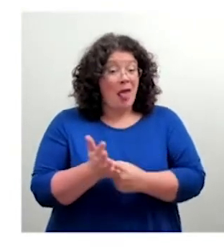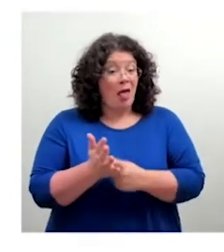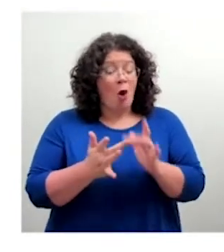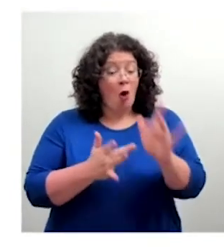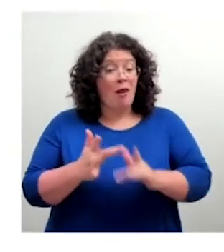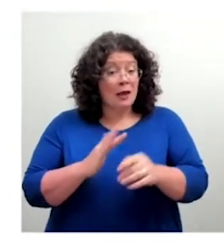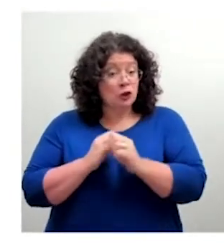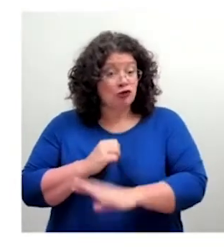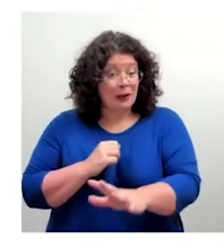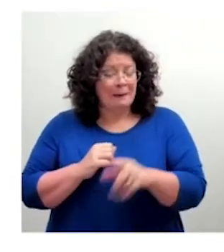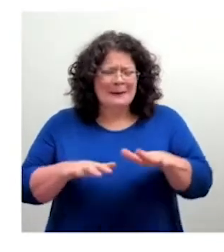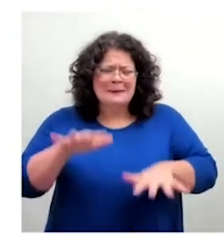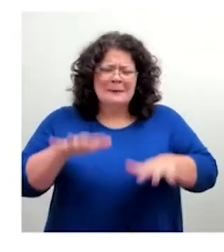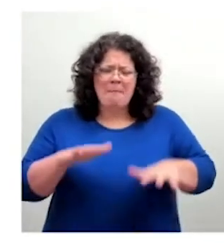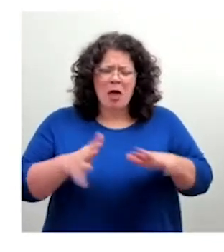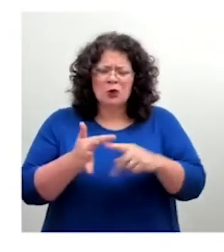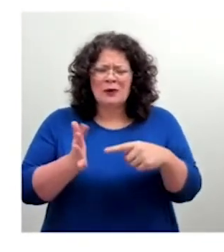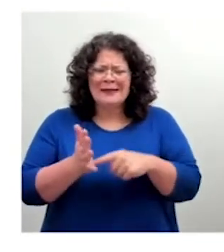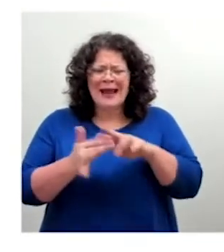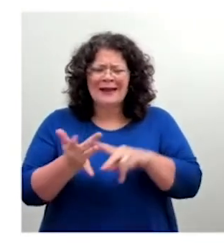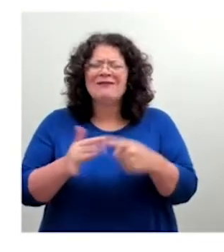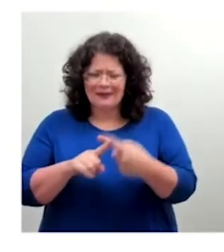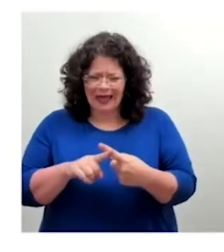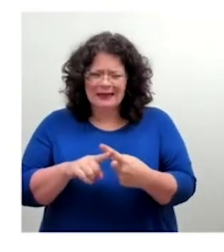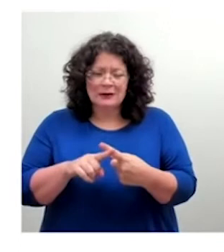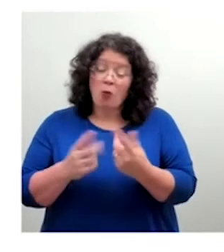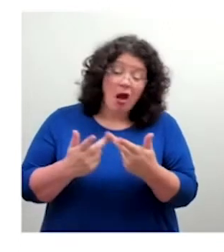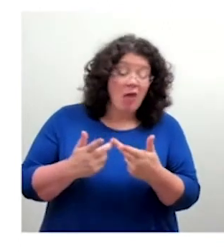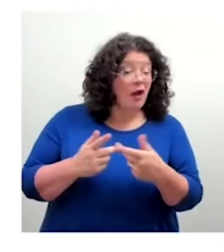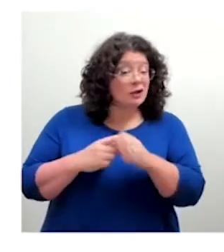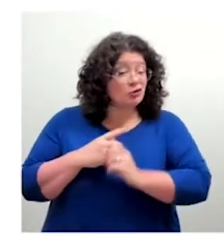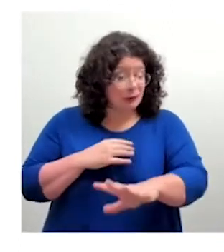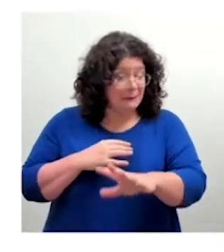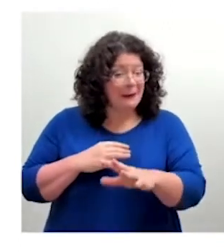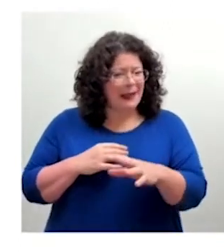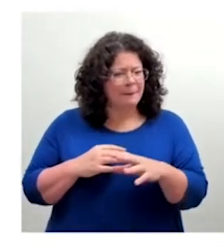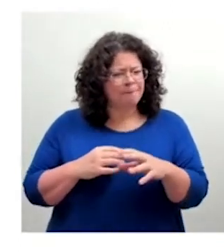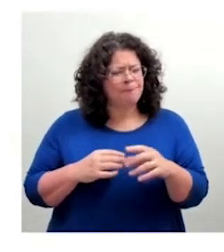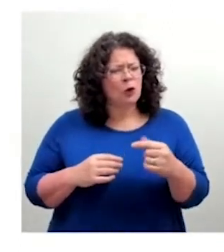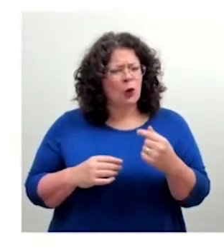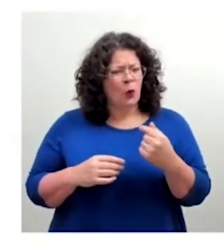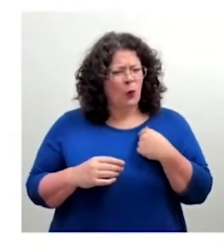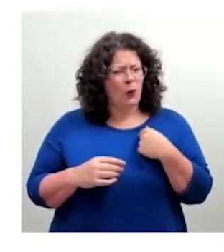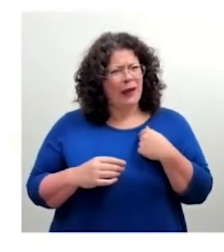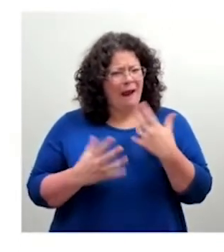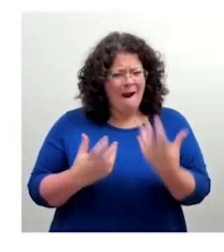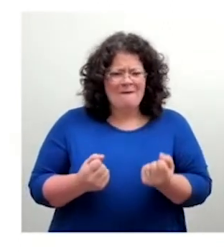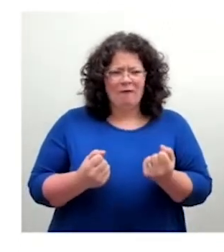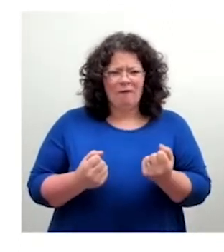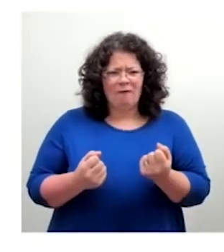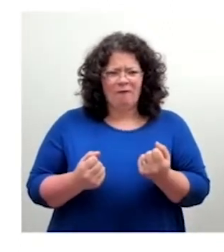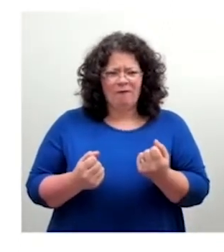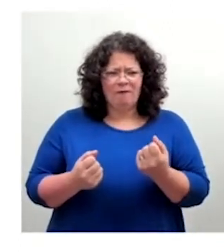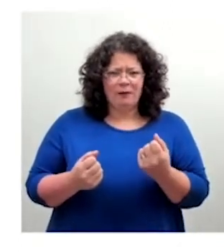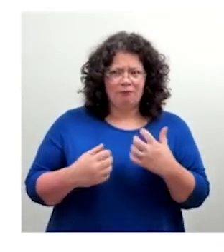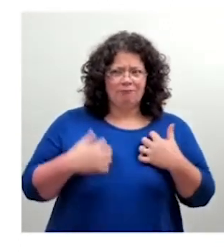carry you know, dramas, documentaries, things, you know, so you can compare, you know, the offering in a content sense, but